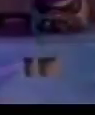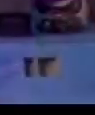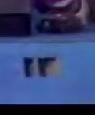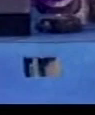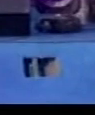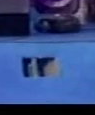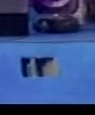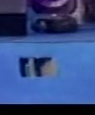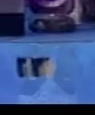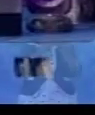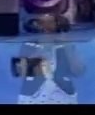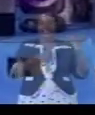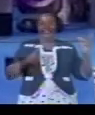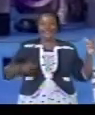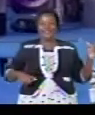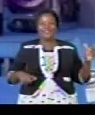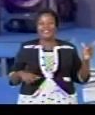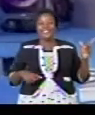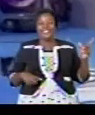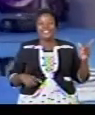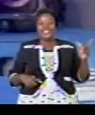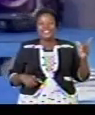Praise the Lord.